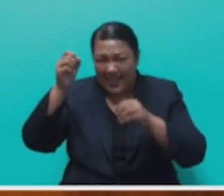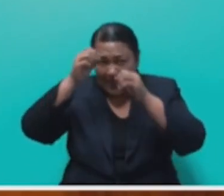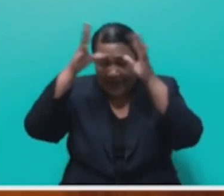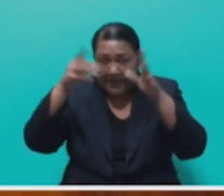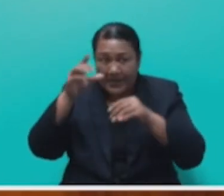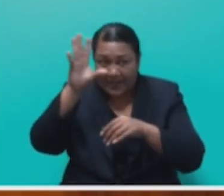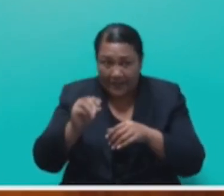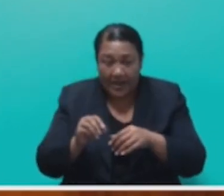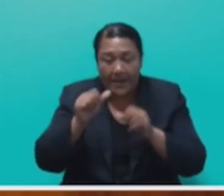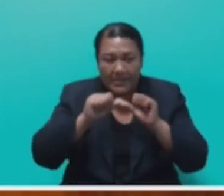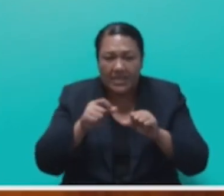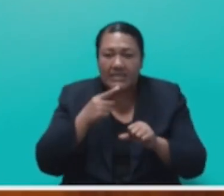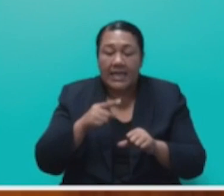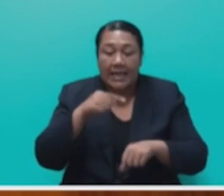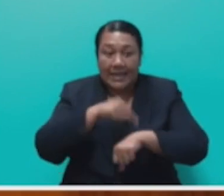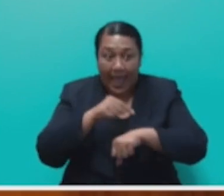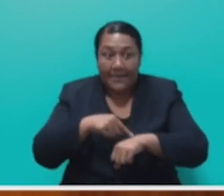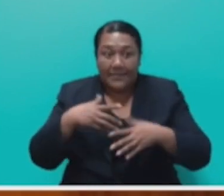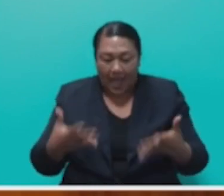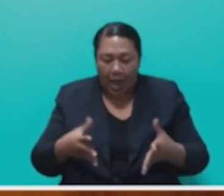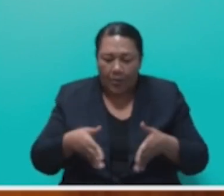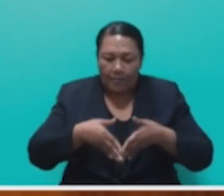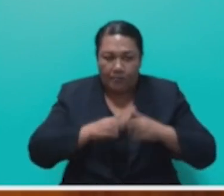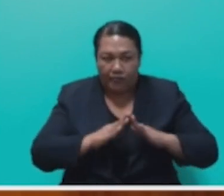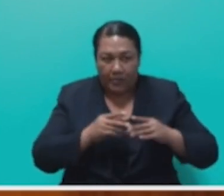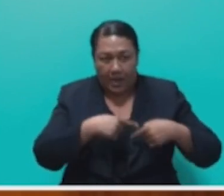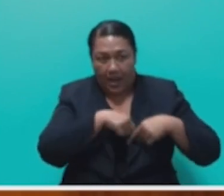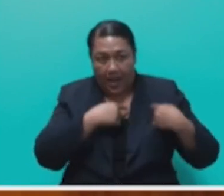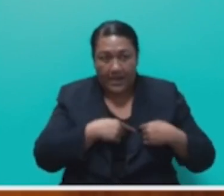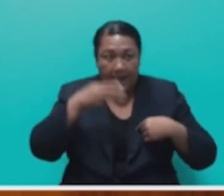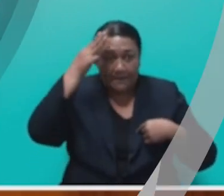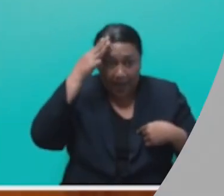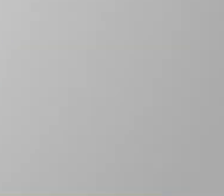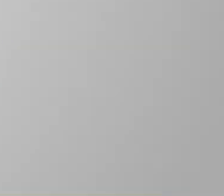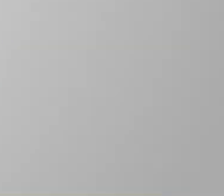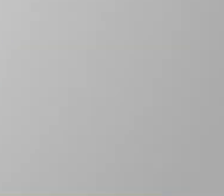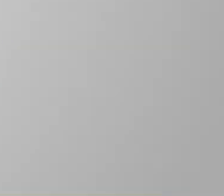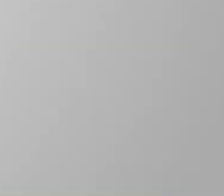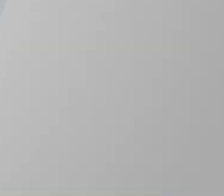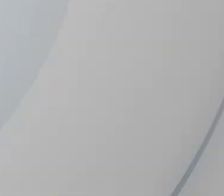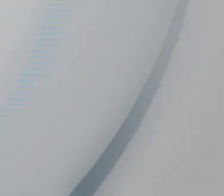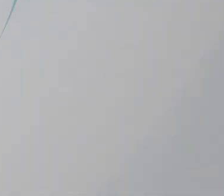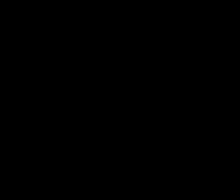accept in our hearts and minds that with freedom comes responsibility, sir.